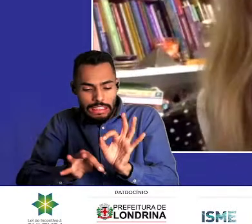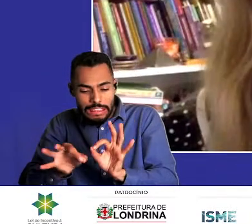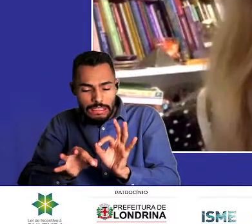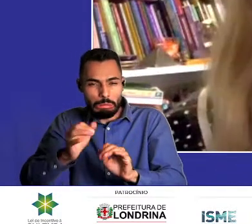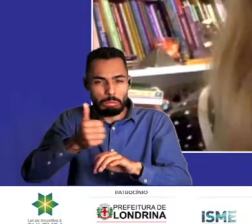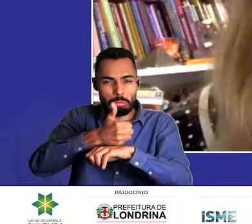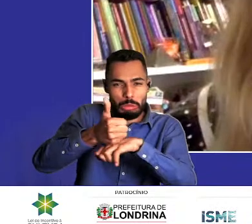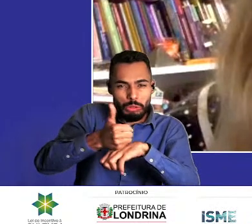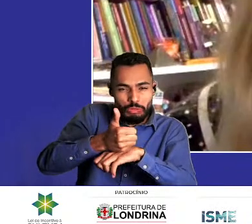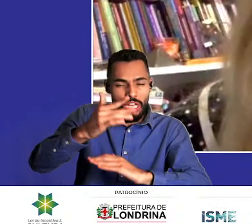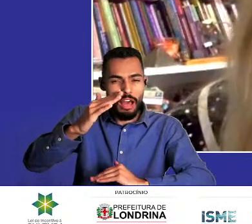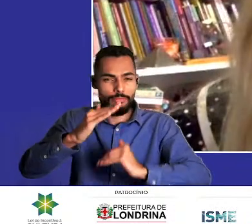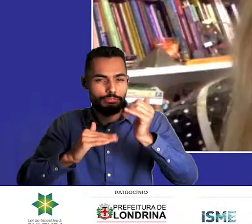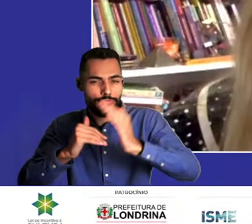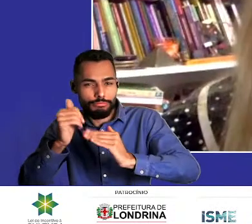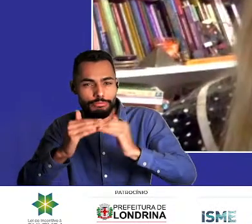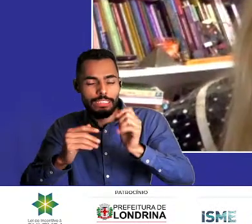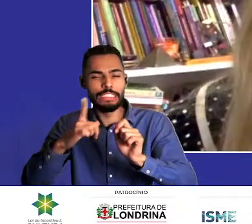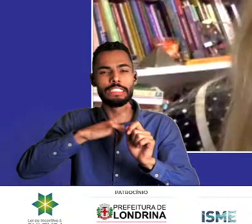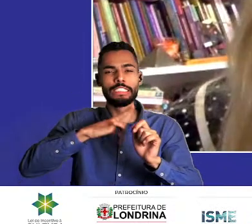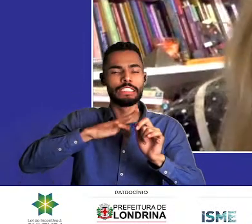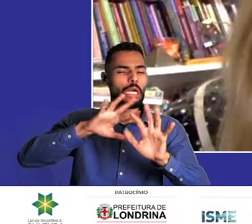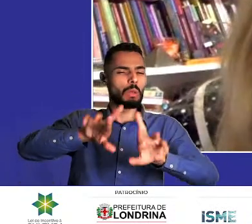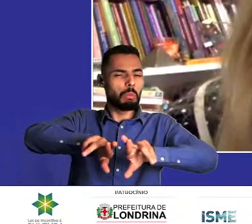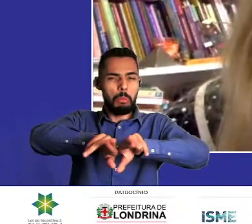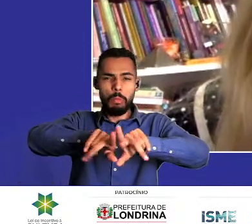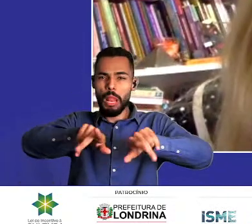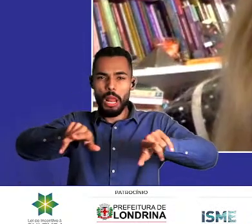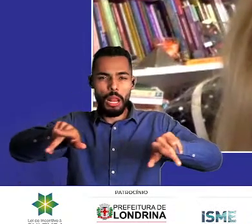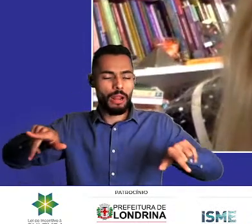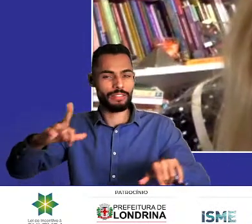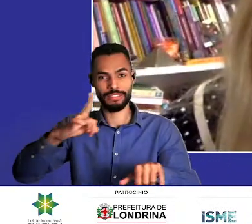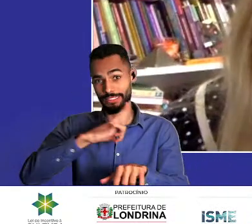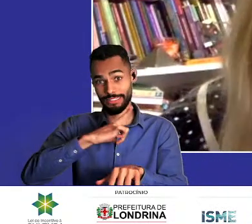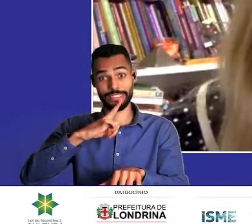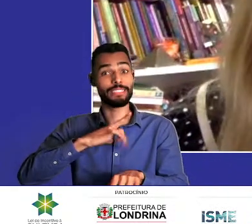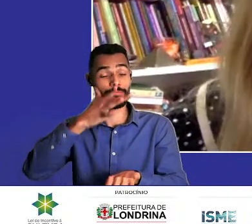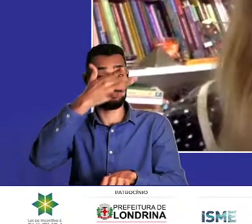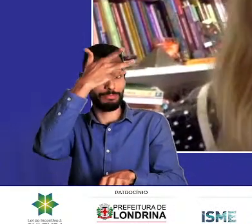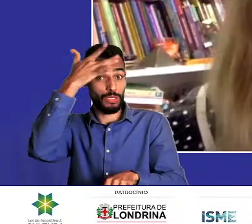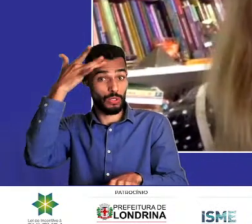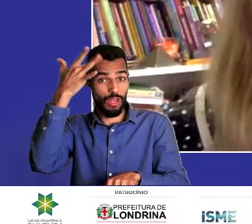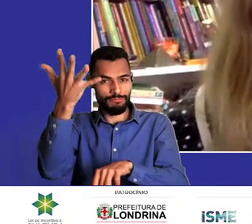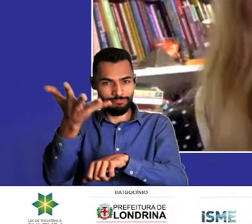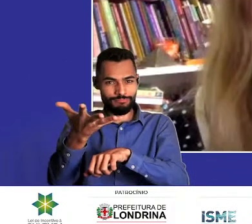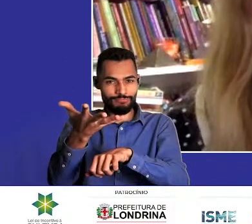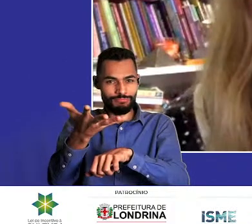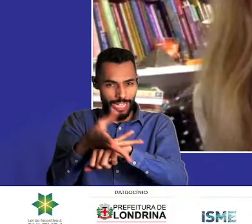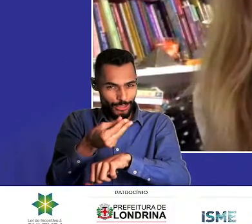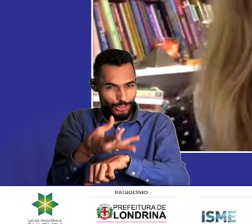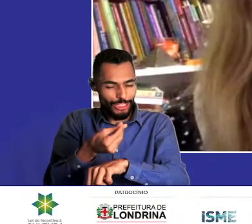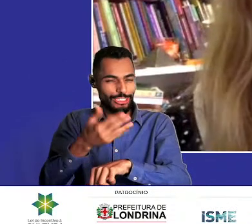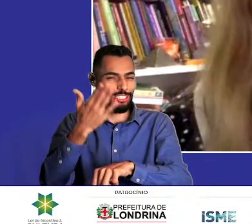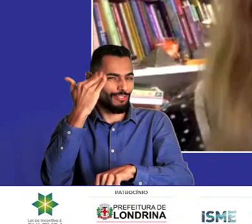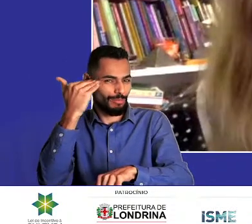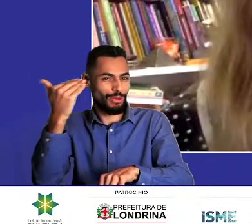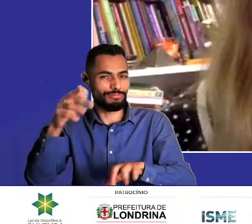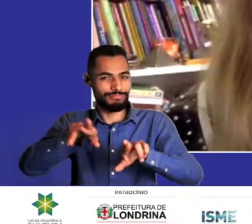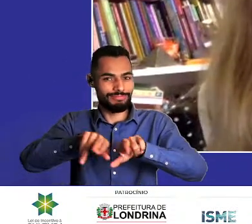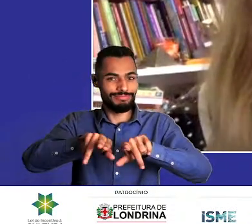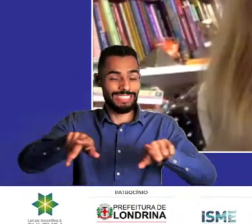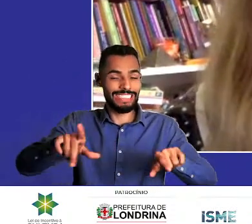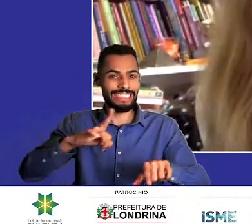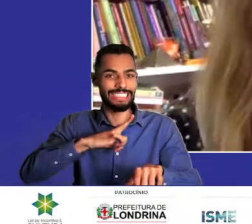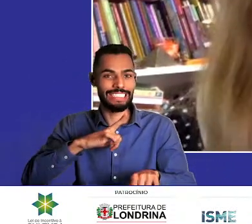the professionalizations of musicians, artists, and cultural works constitutes an arduous struggle for recognizing the